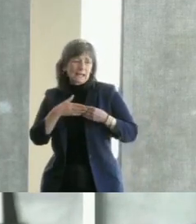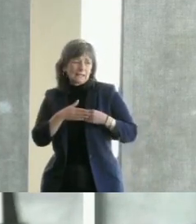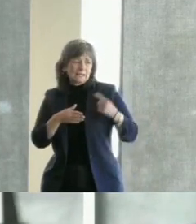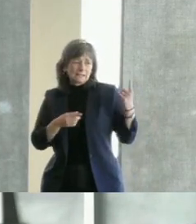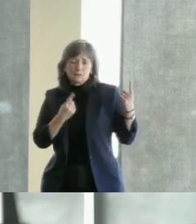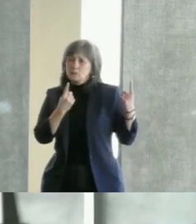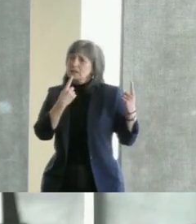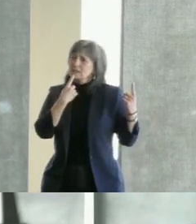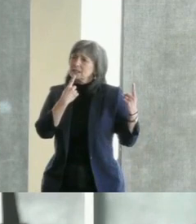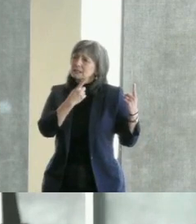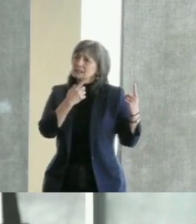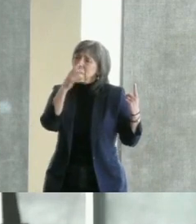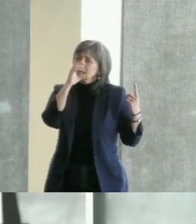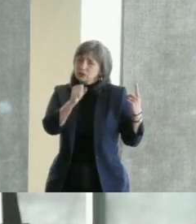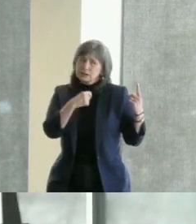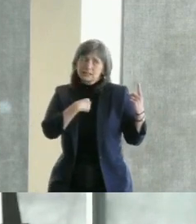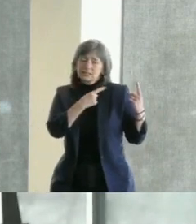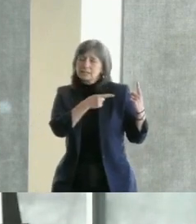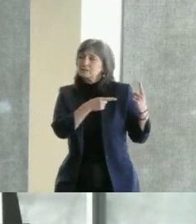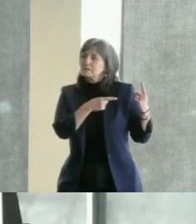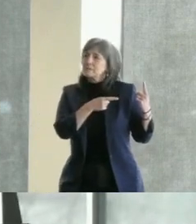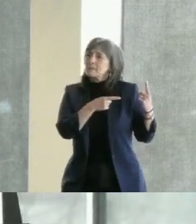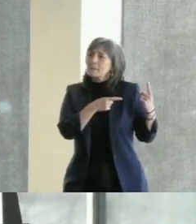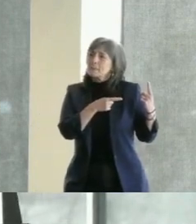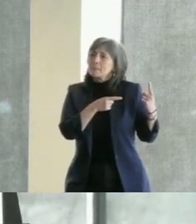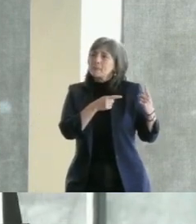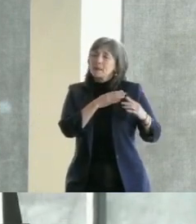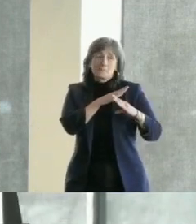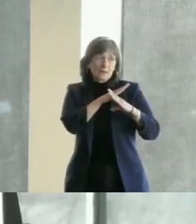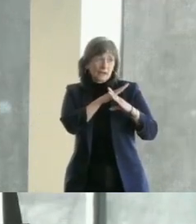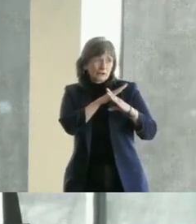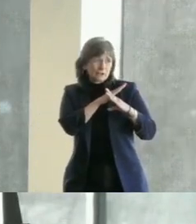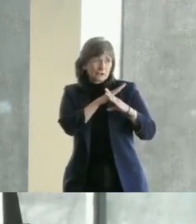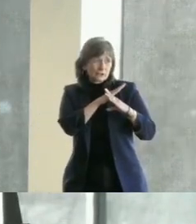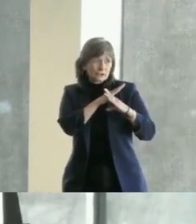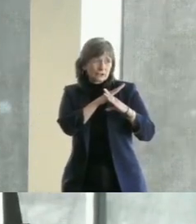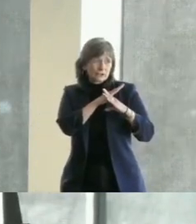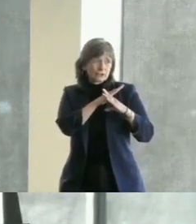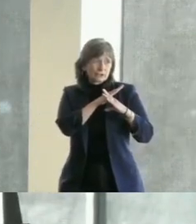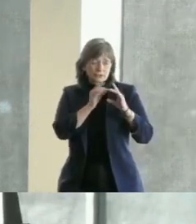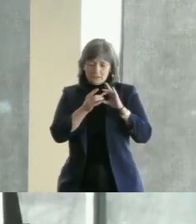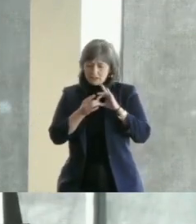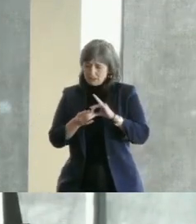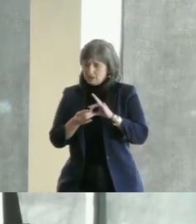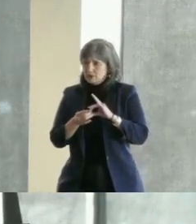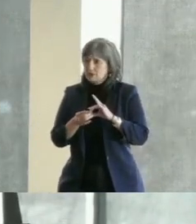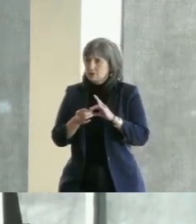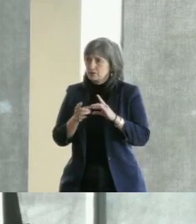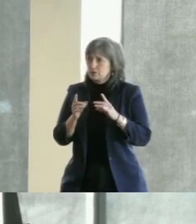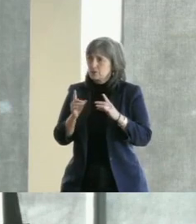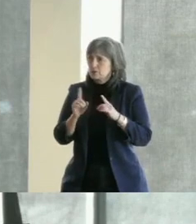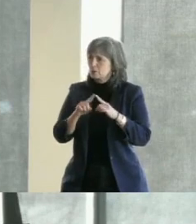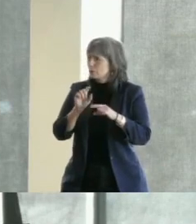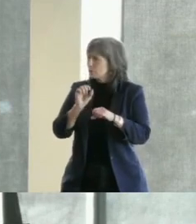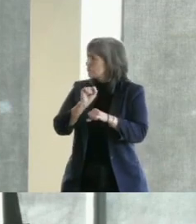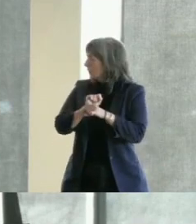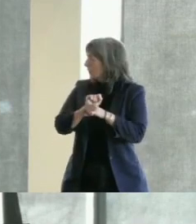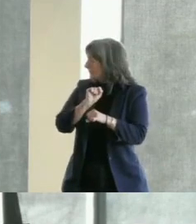about, that was very interesting. Barriers for the